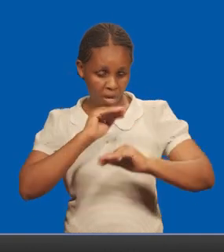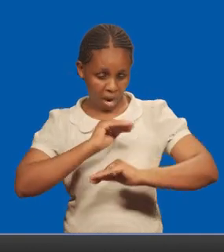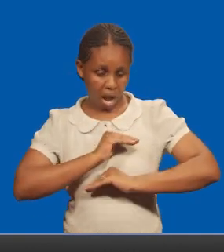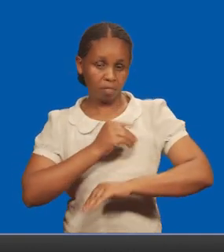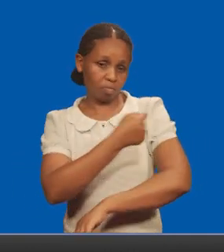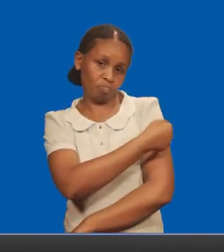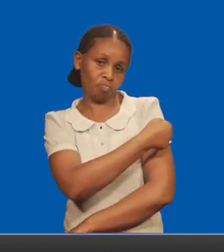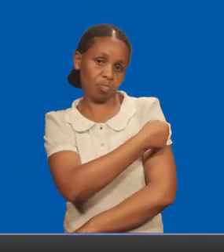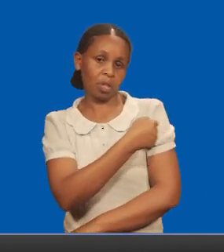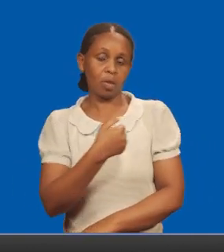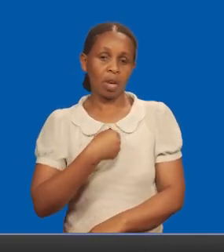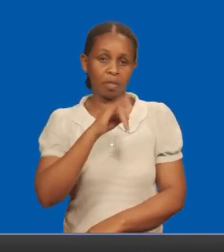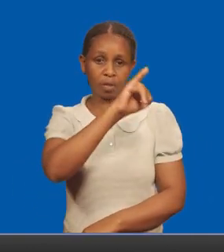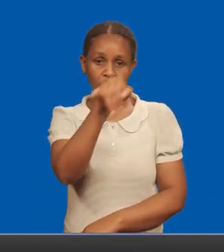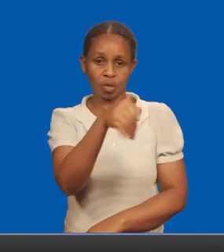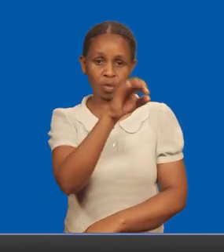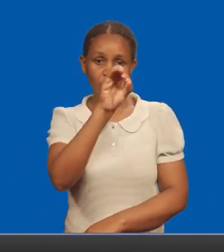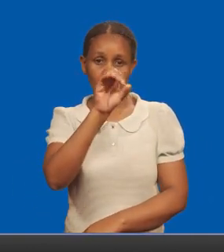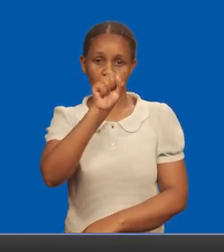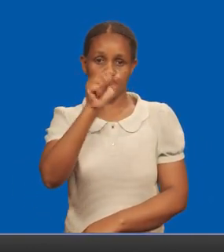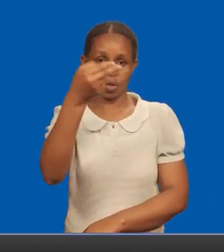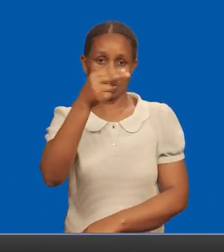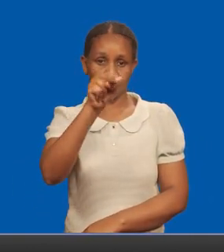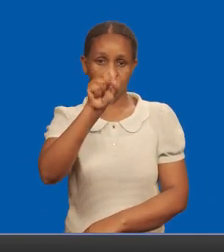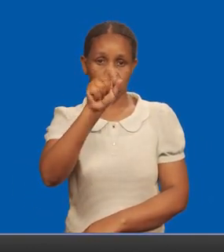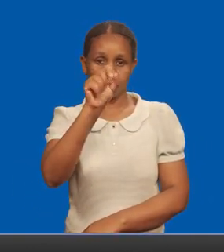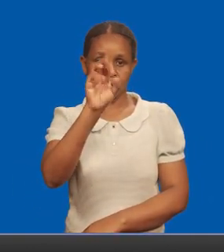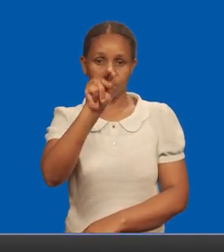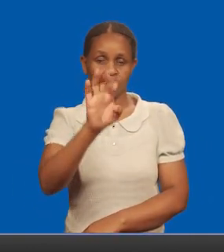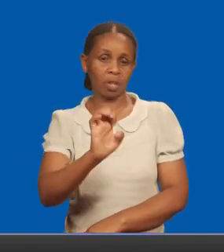vaccine and the Pfizer vaccine, meaning the population from 12 years onwards can